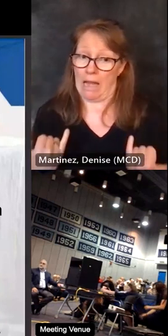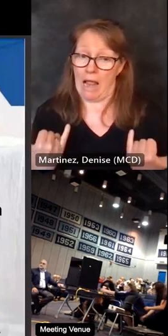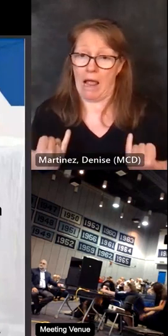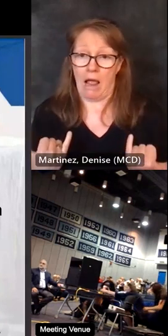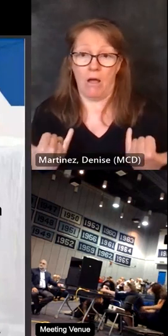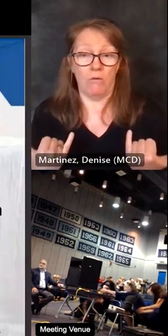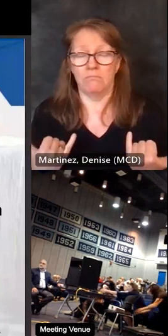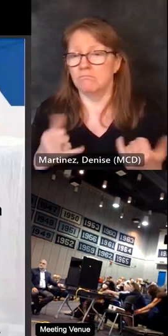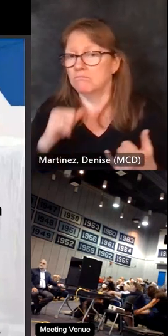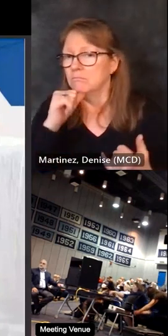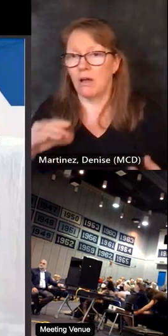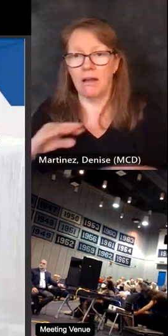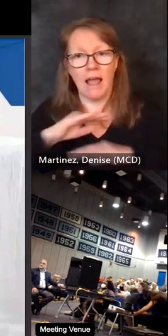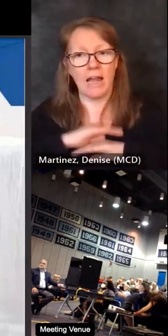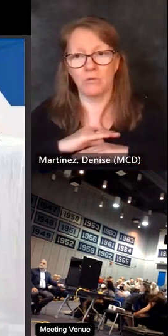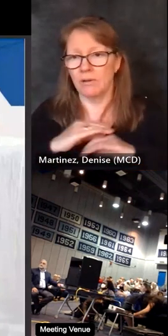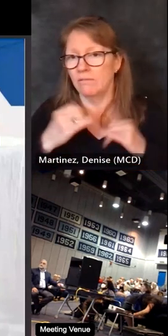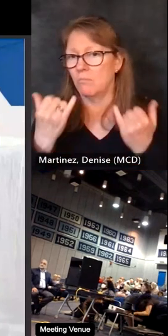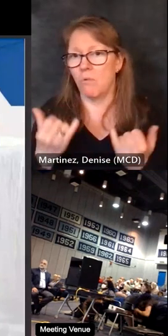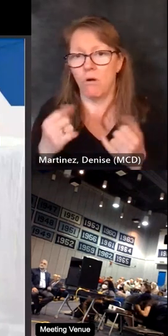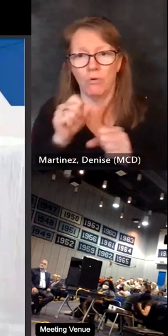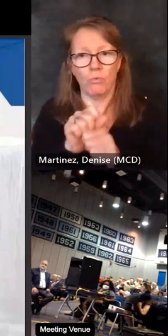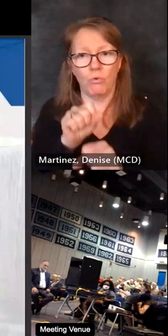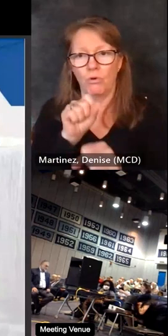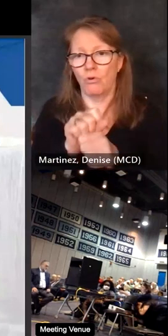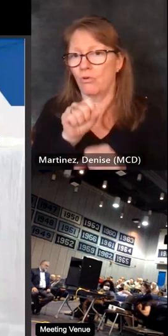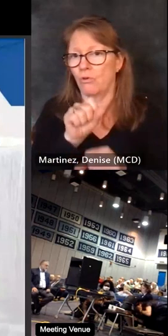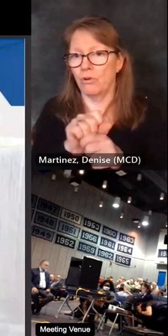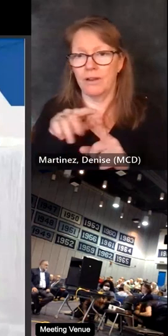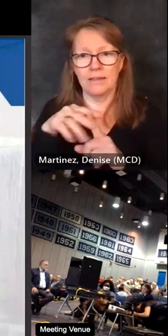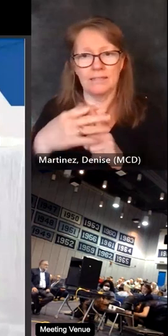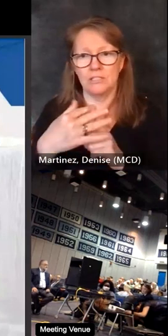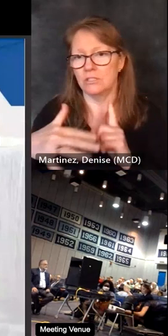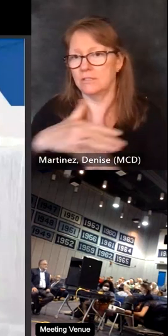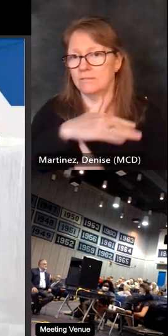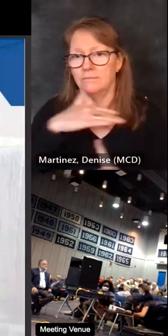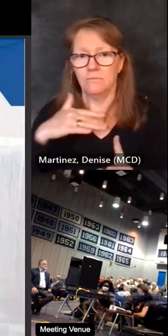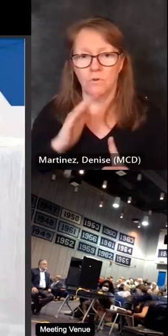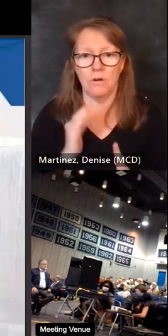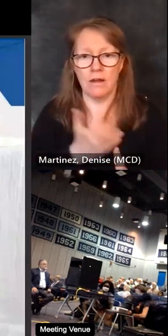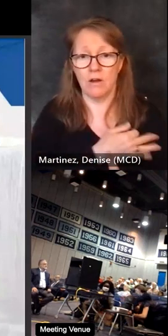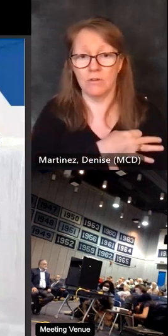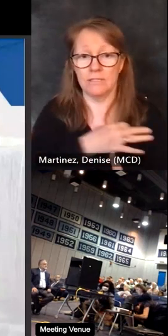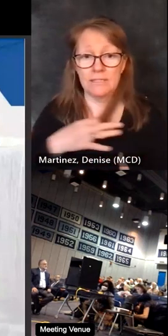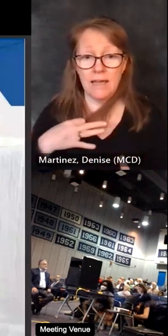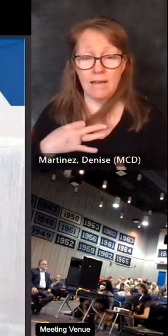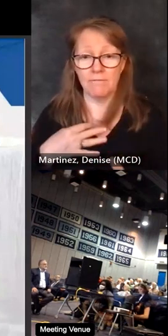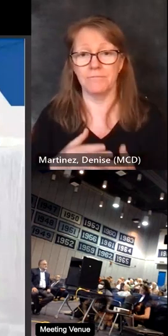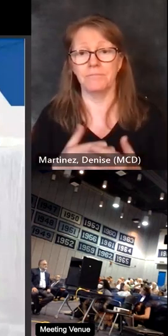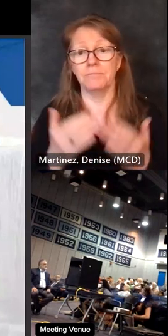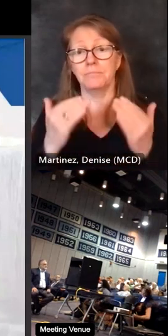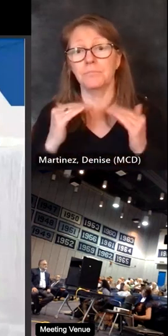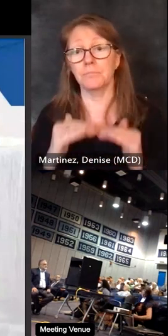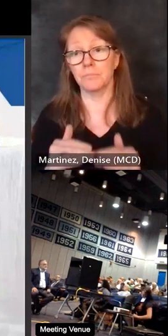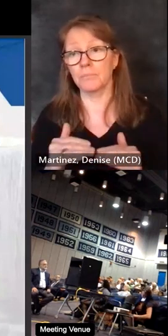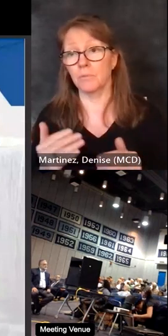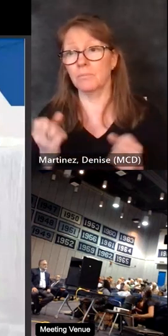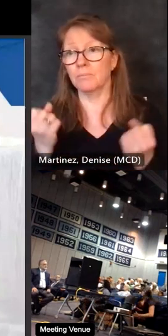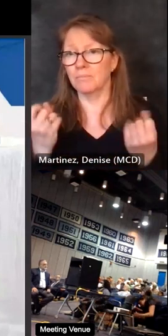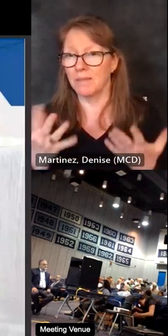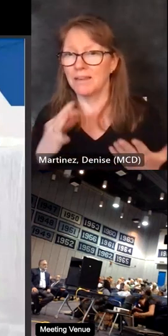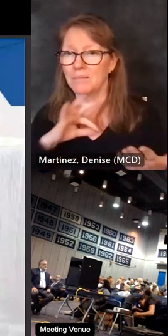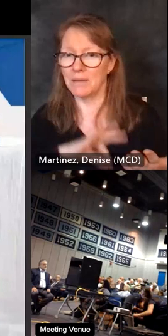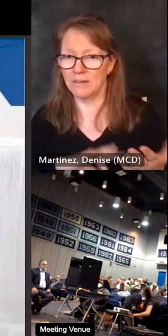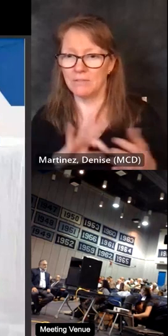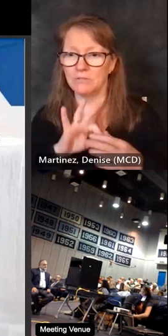conditions. So those are the three main drivers. With this project, we've got a number of benefits specifically related to electrification, as